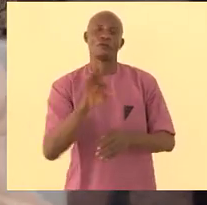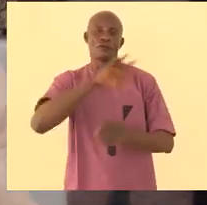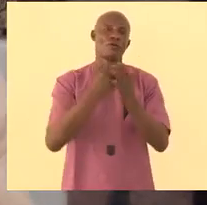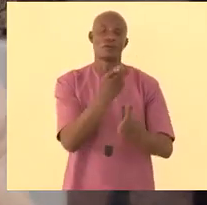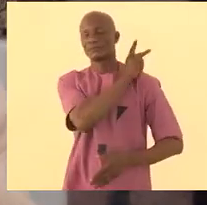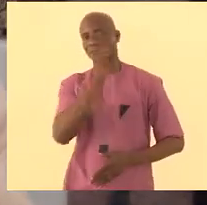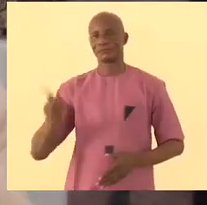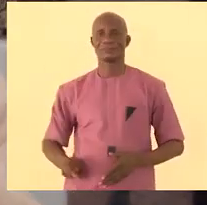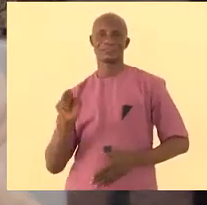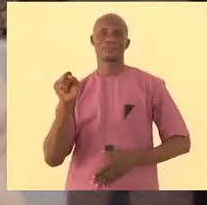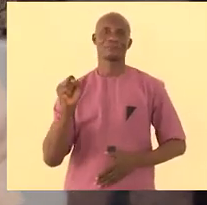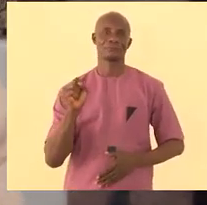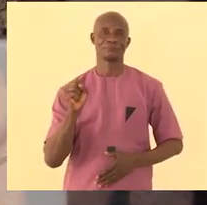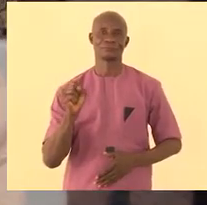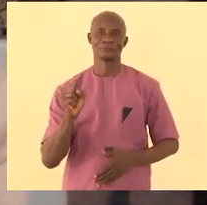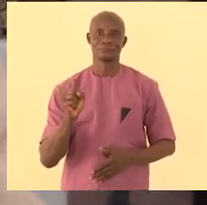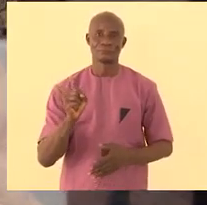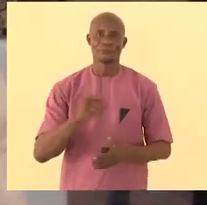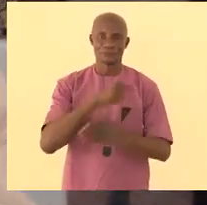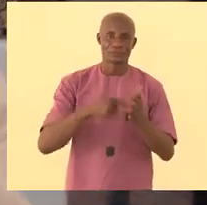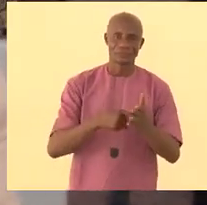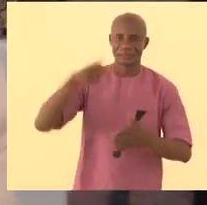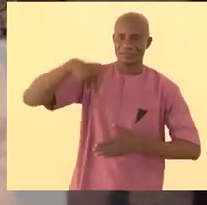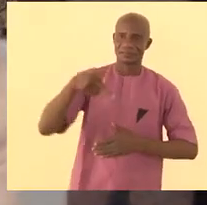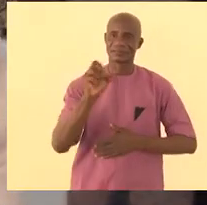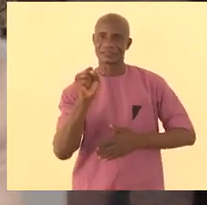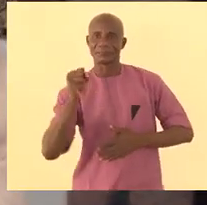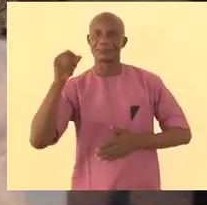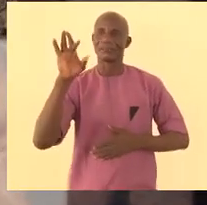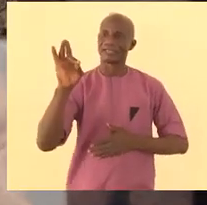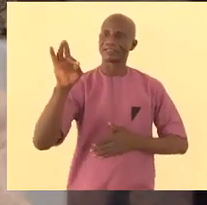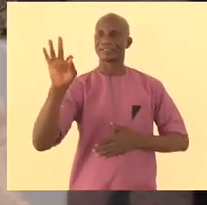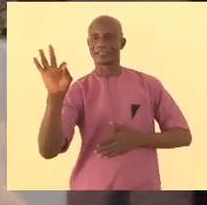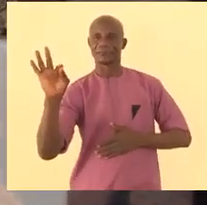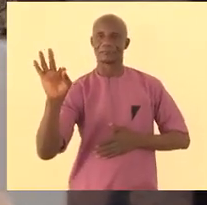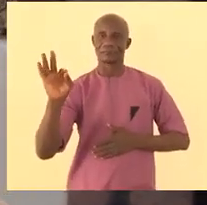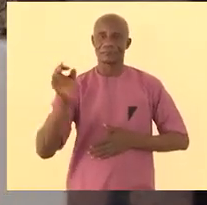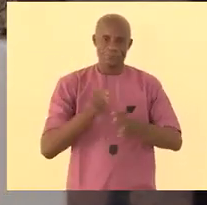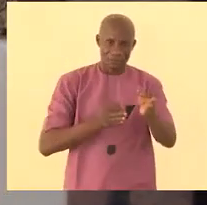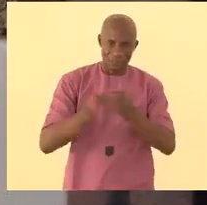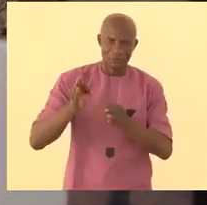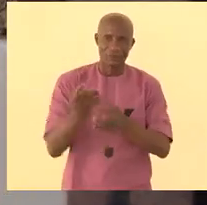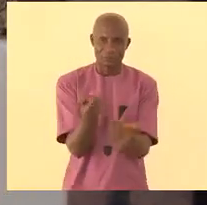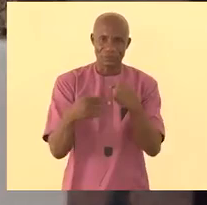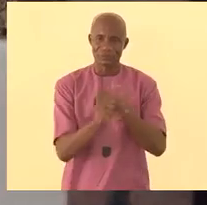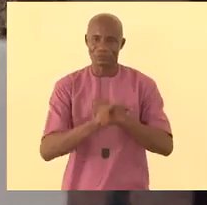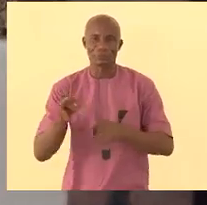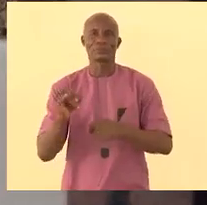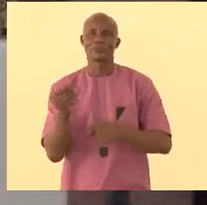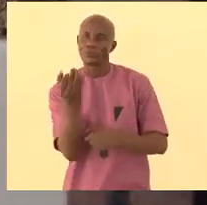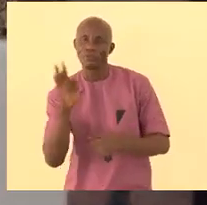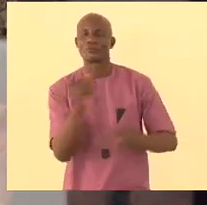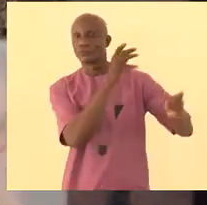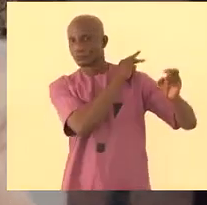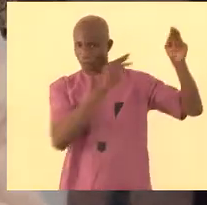the earth. And this is a reminiscence of Psalm 89 verse 27, describing the coming of the Messiah in